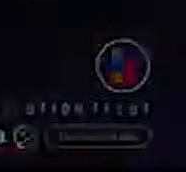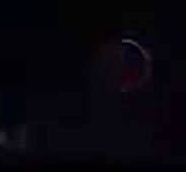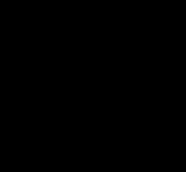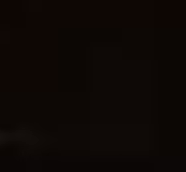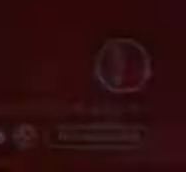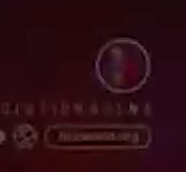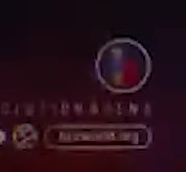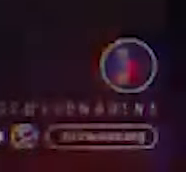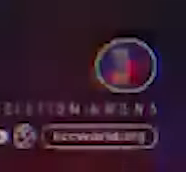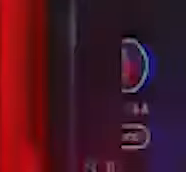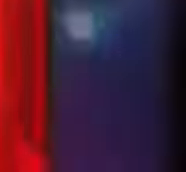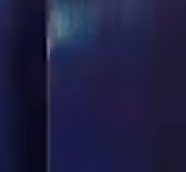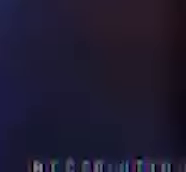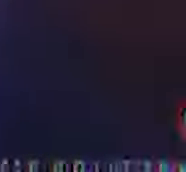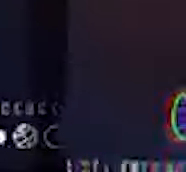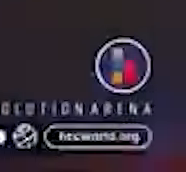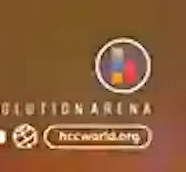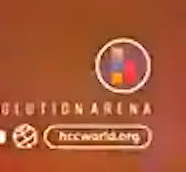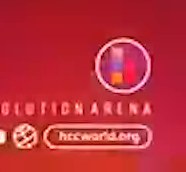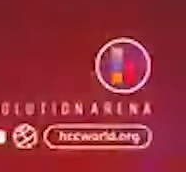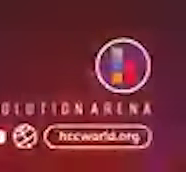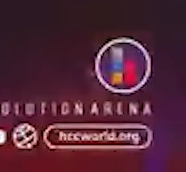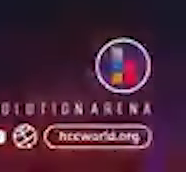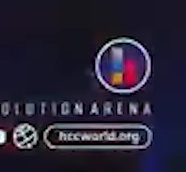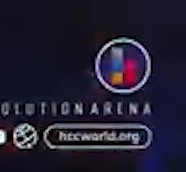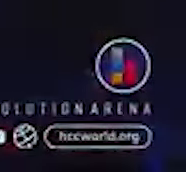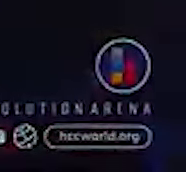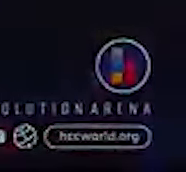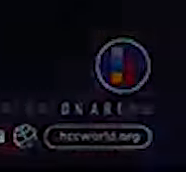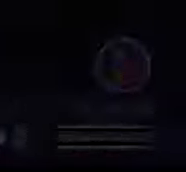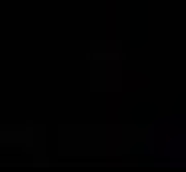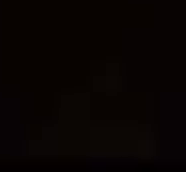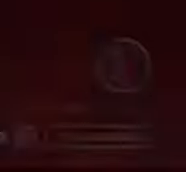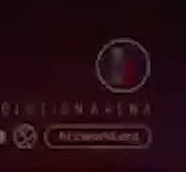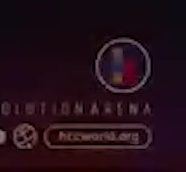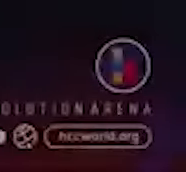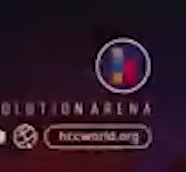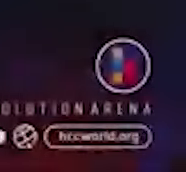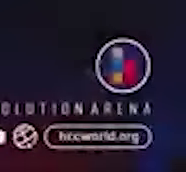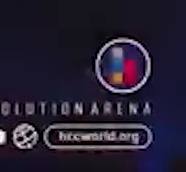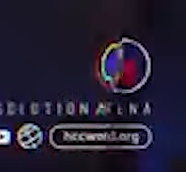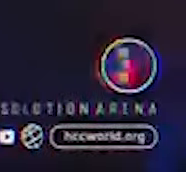unto him, we have not so much as heard. Everybody say heard.